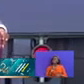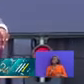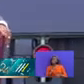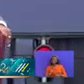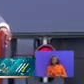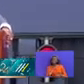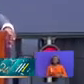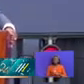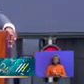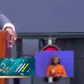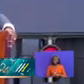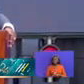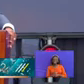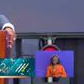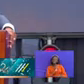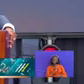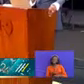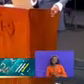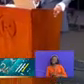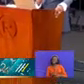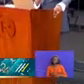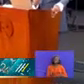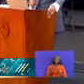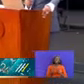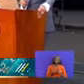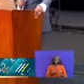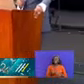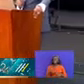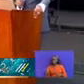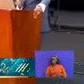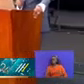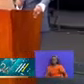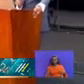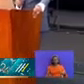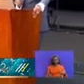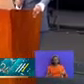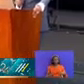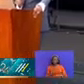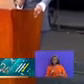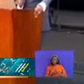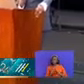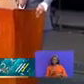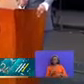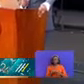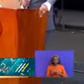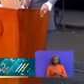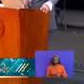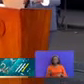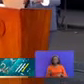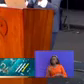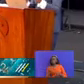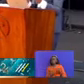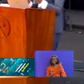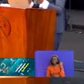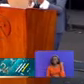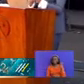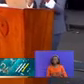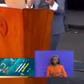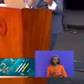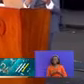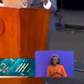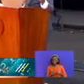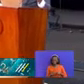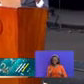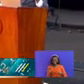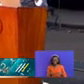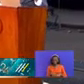are insulting God on TV and saying if he's there let him kill me these they were there in the scripture